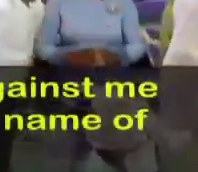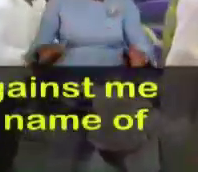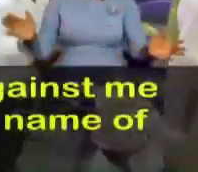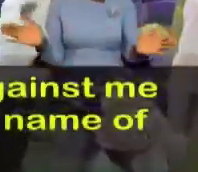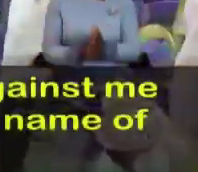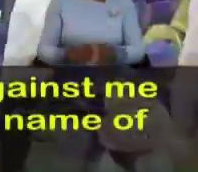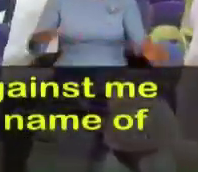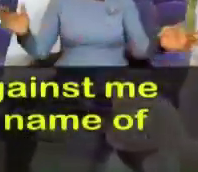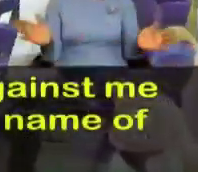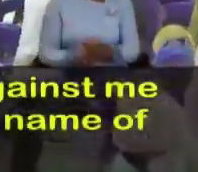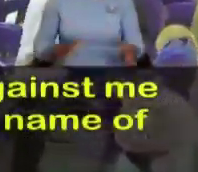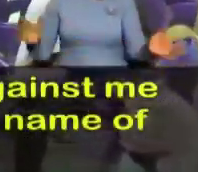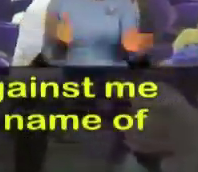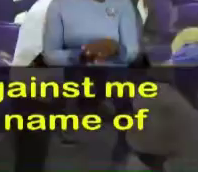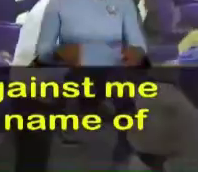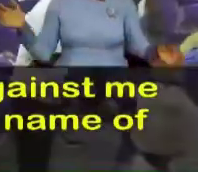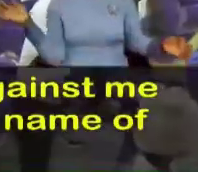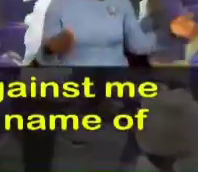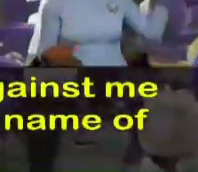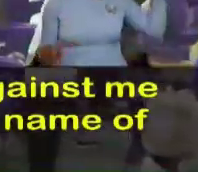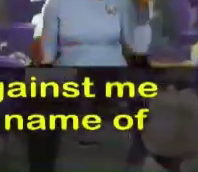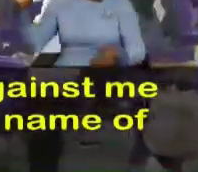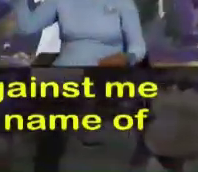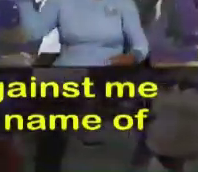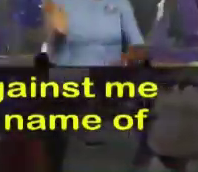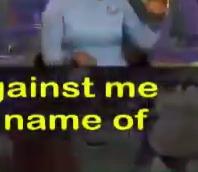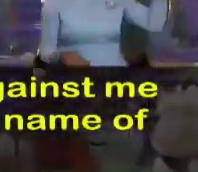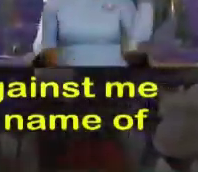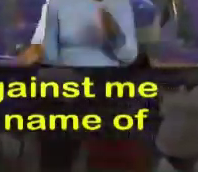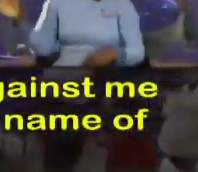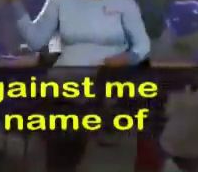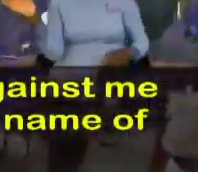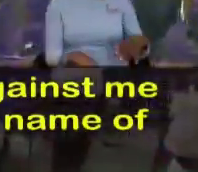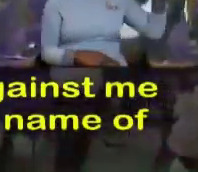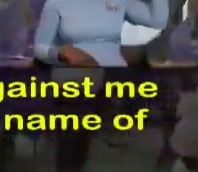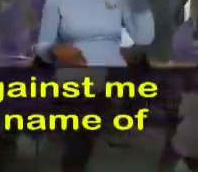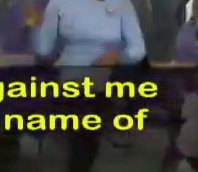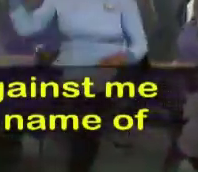Jesus, open your mouth and begin to decree.